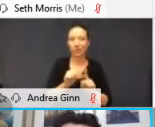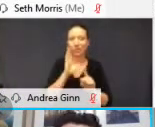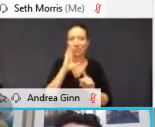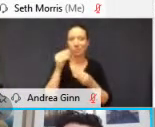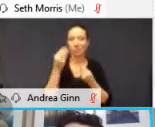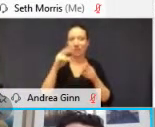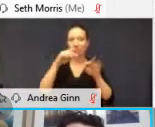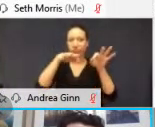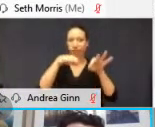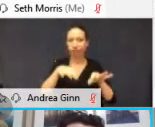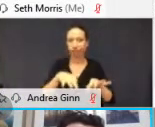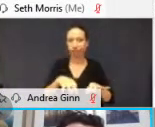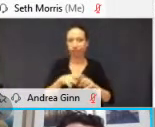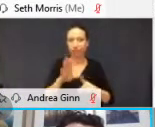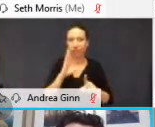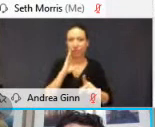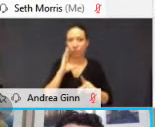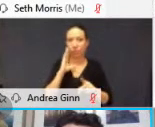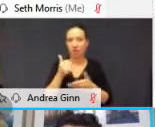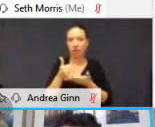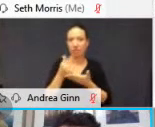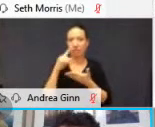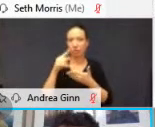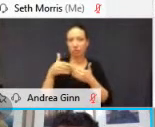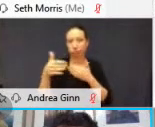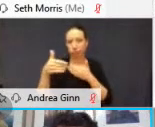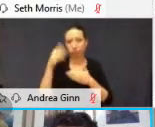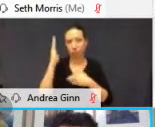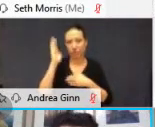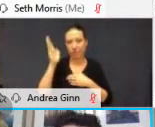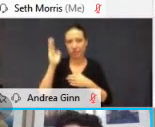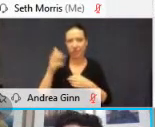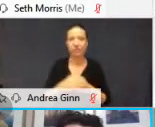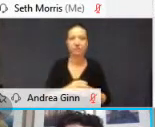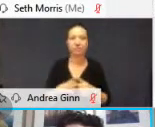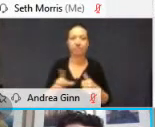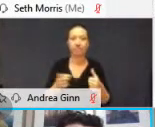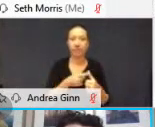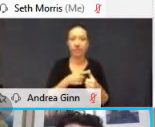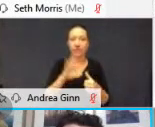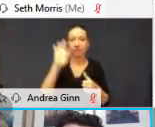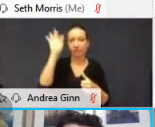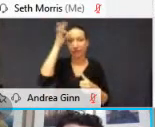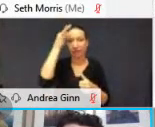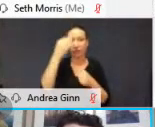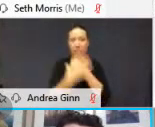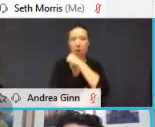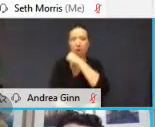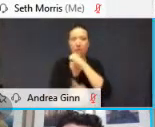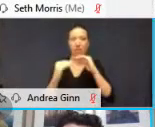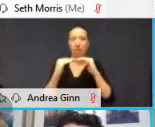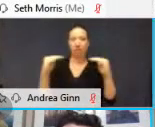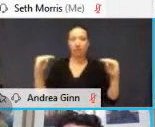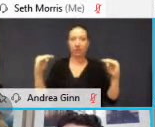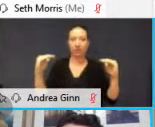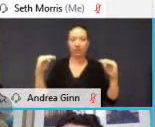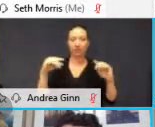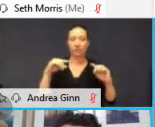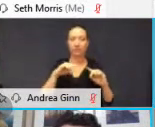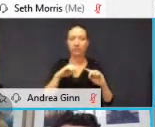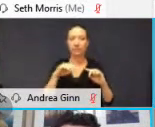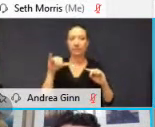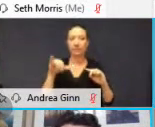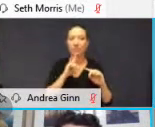today for the rest of the presentation. First, there is the federal poverty level, which is really